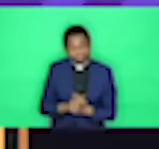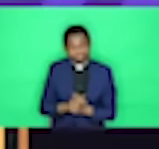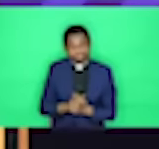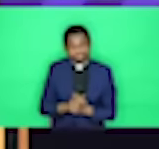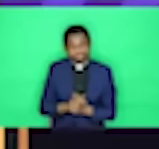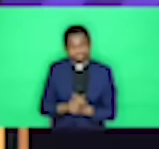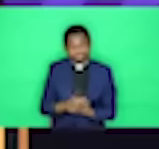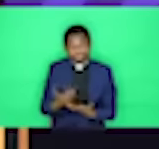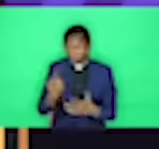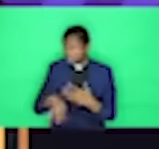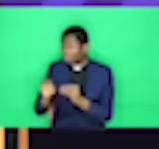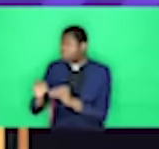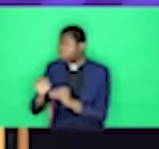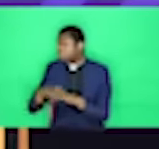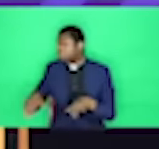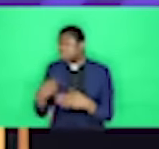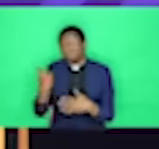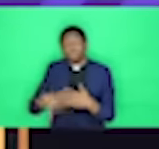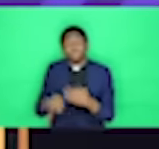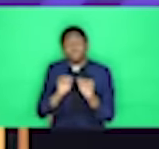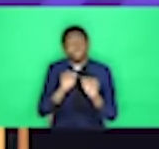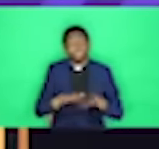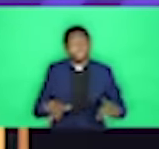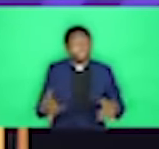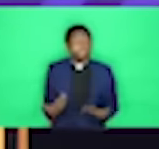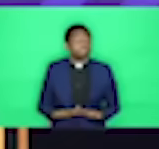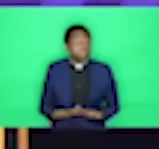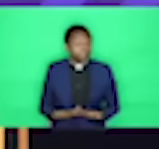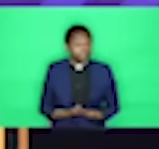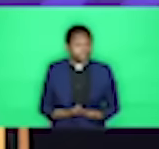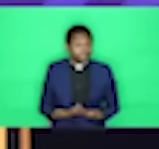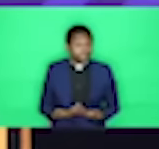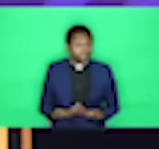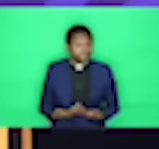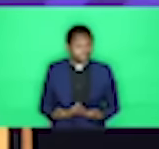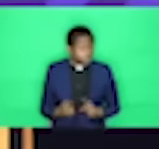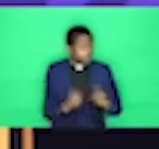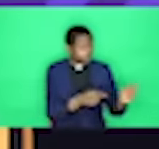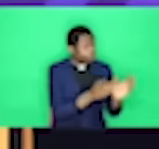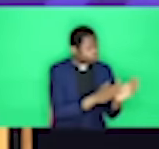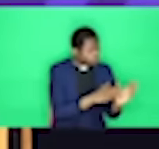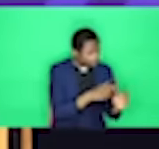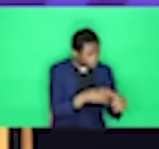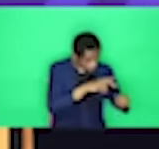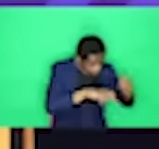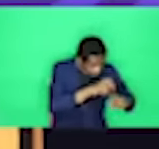What are we teaching our children? Now let us go and examine the religious and moral education